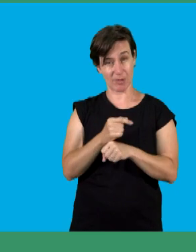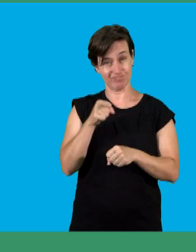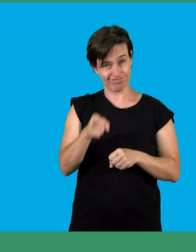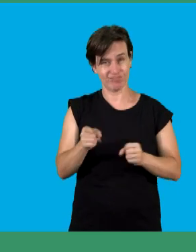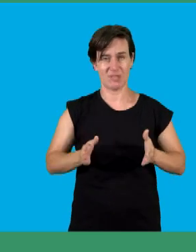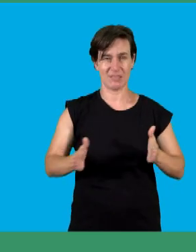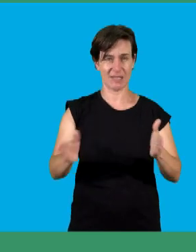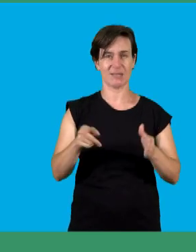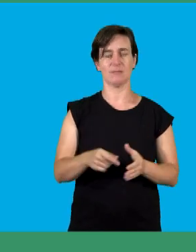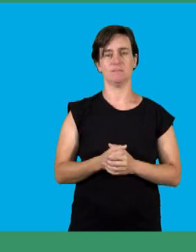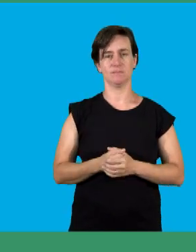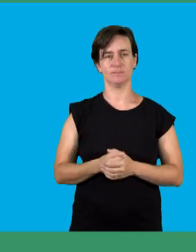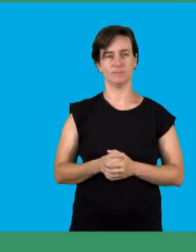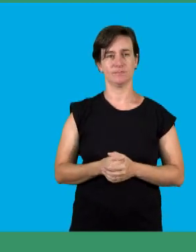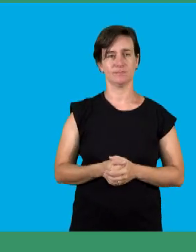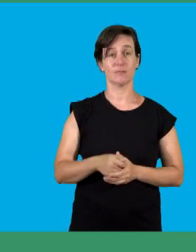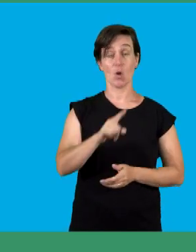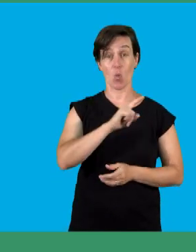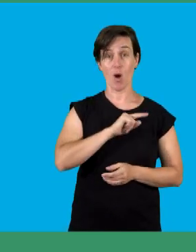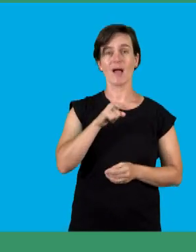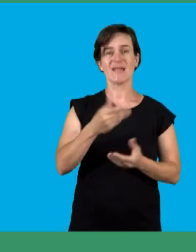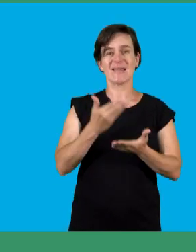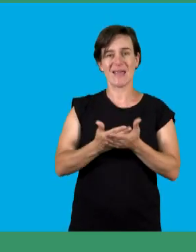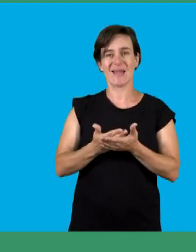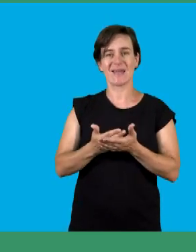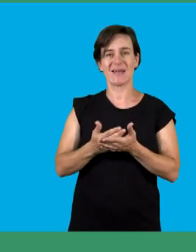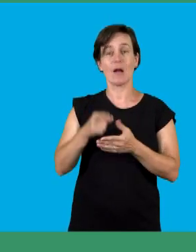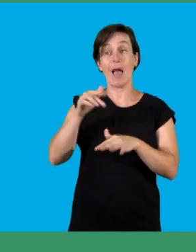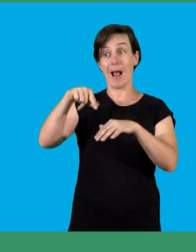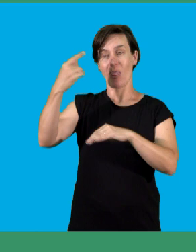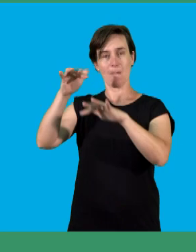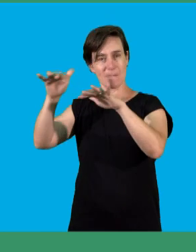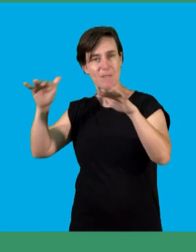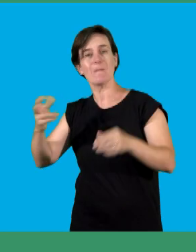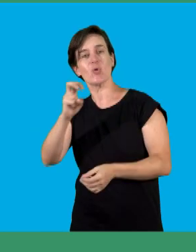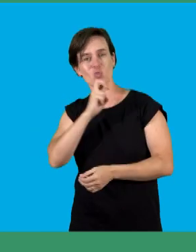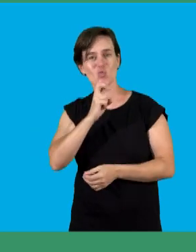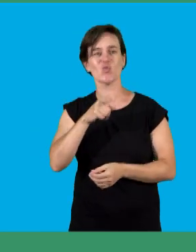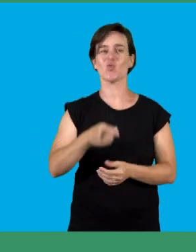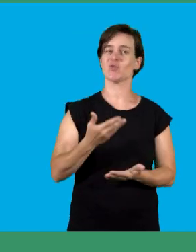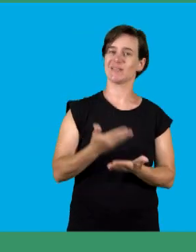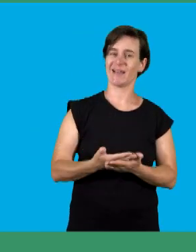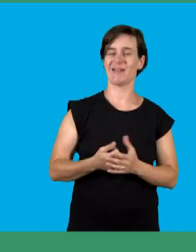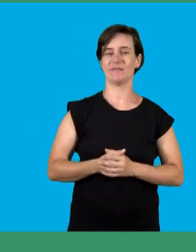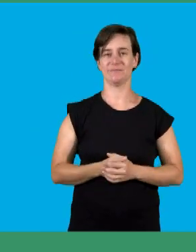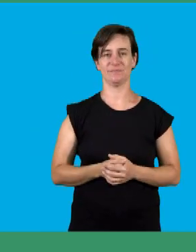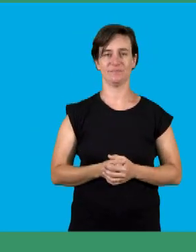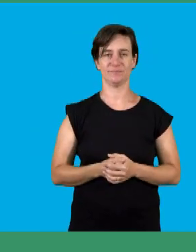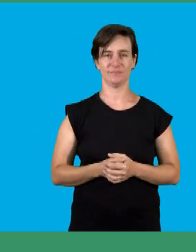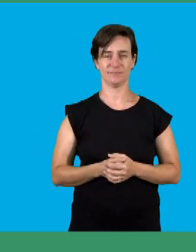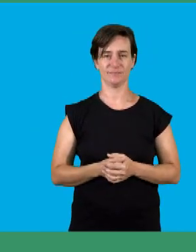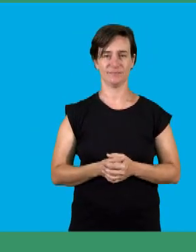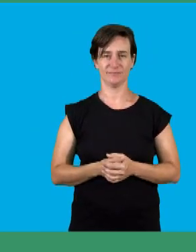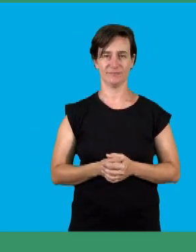or manufactured or produced so that these products can serve a meaningful function or